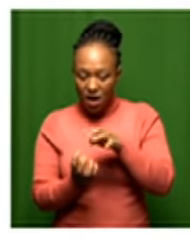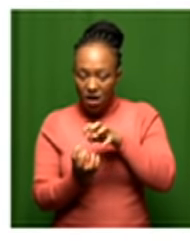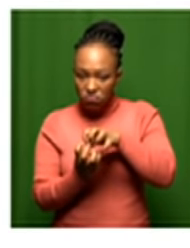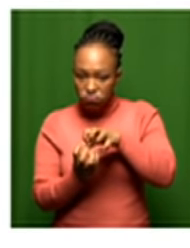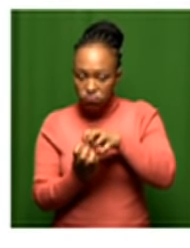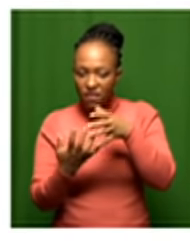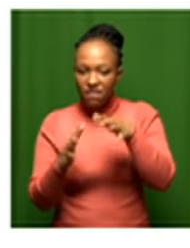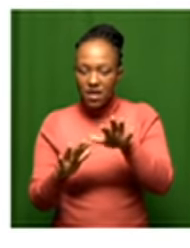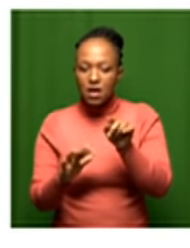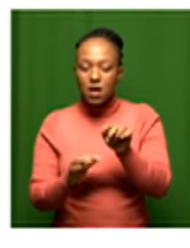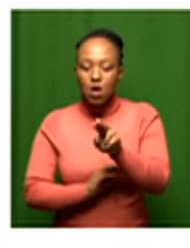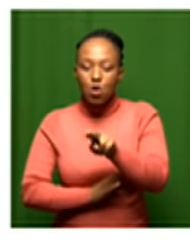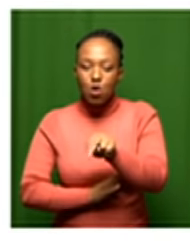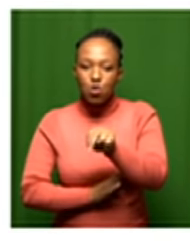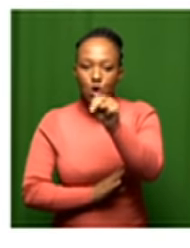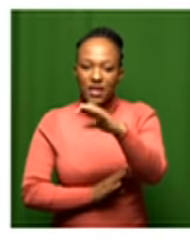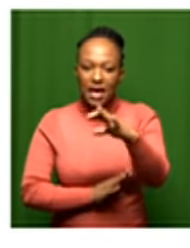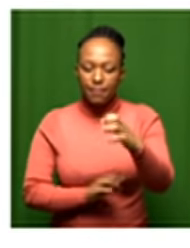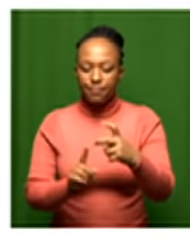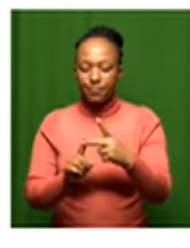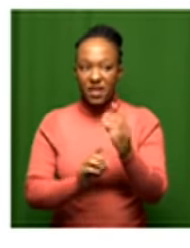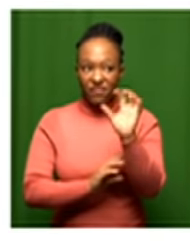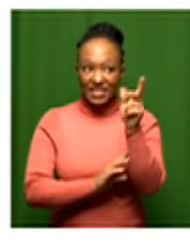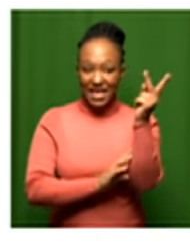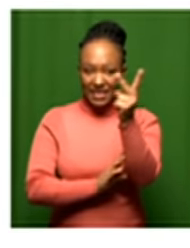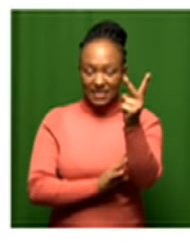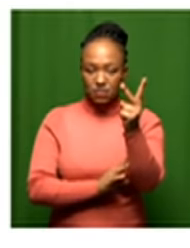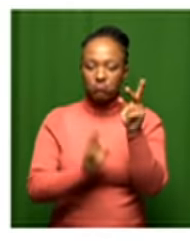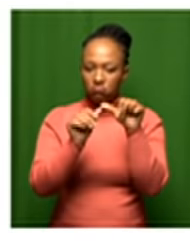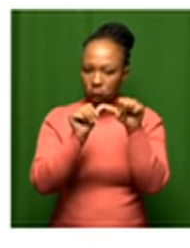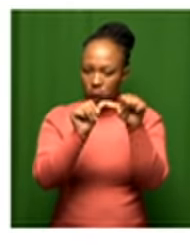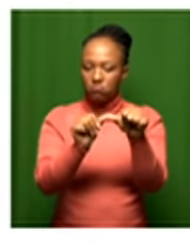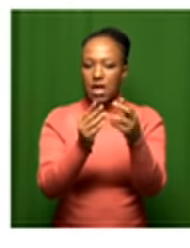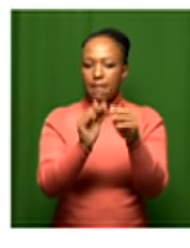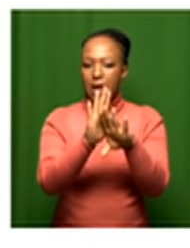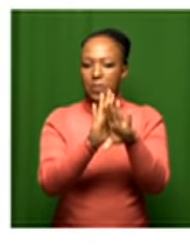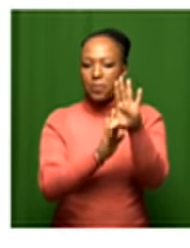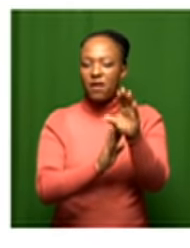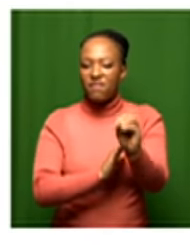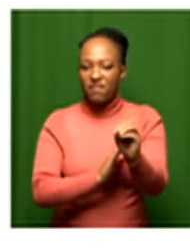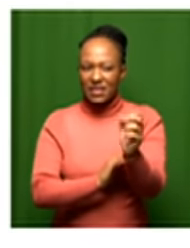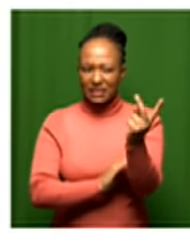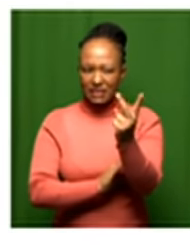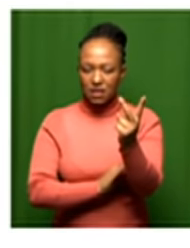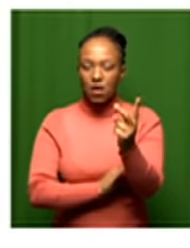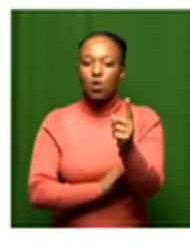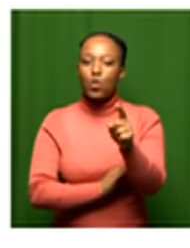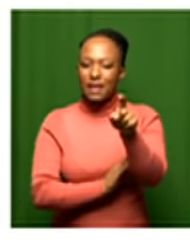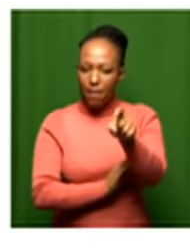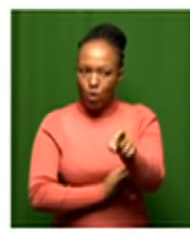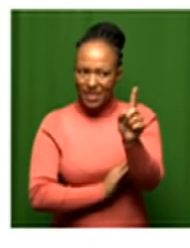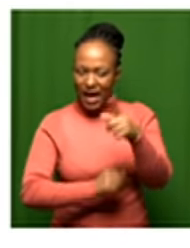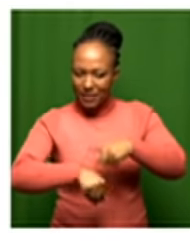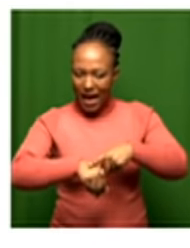in Northern Cape and Free State remained sustained. I think at that point we probably could have looked